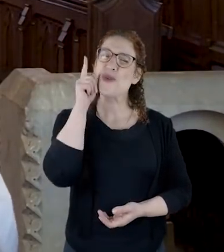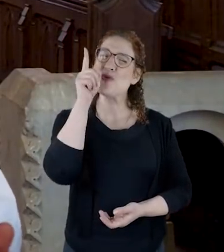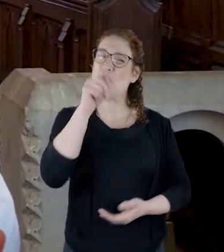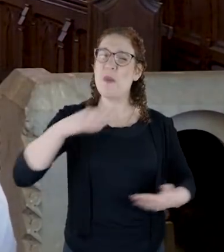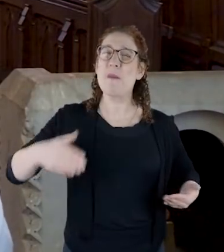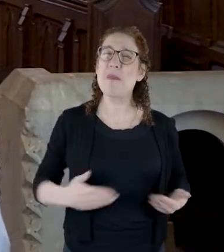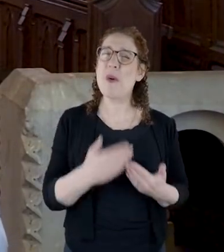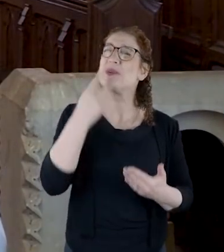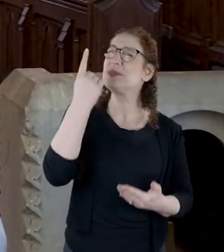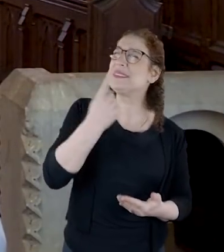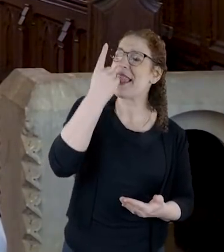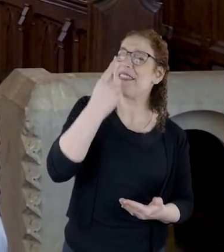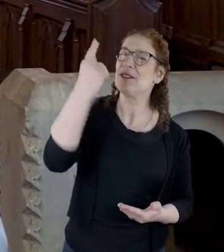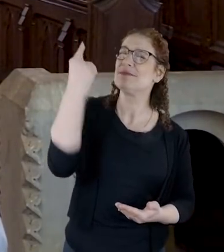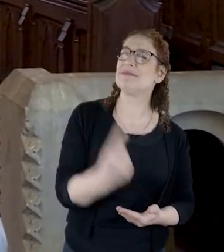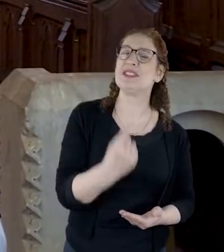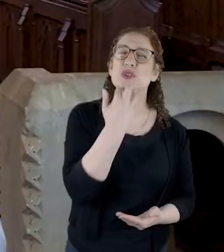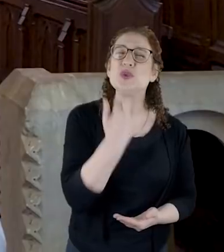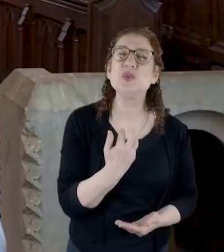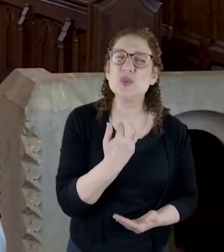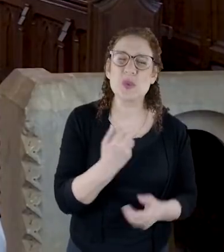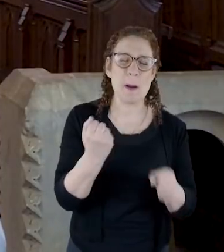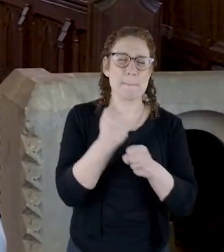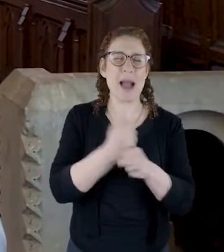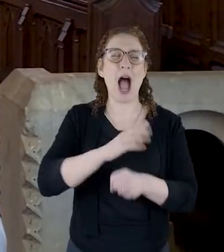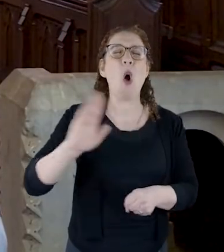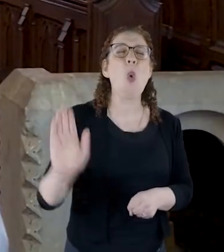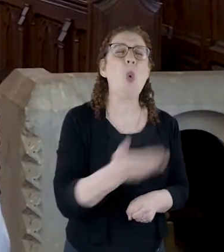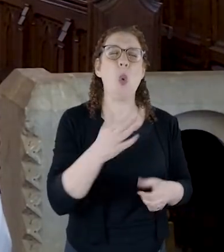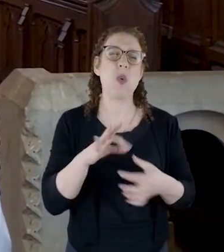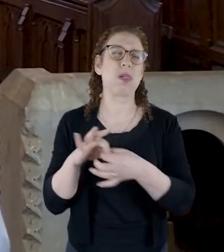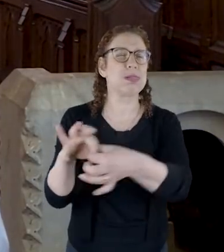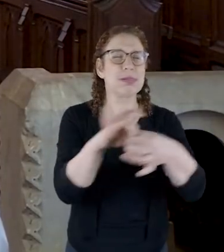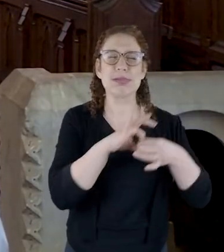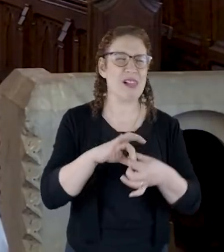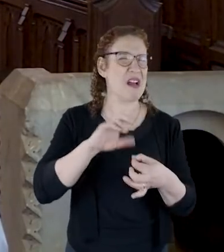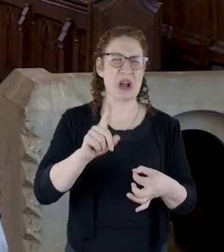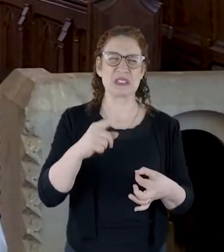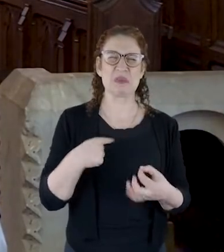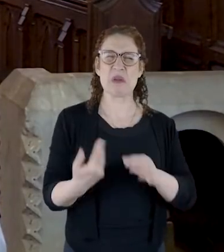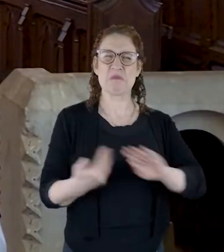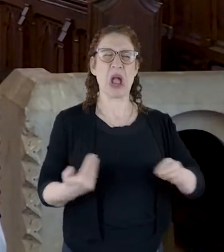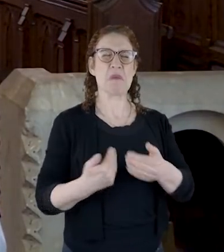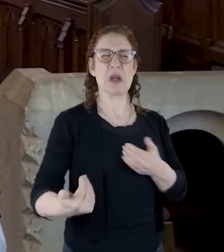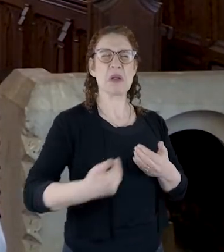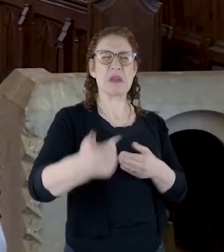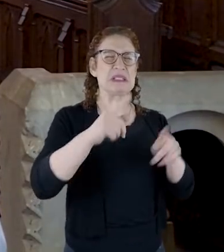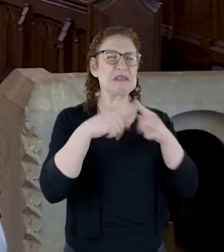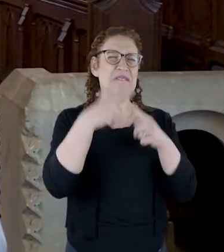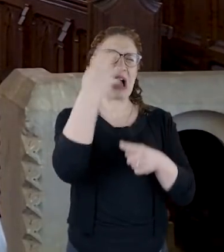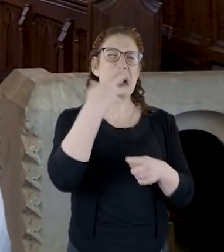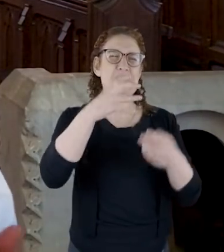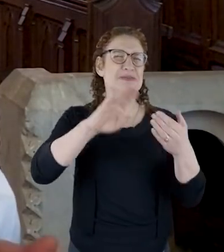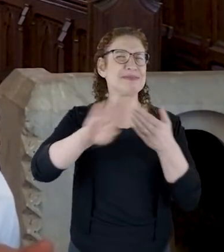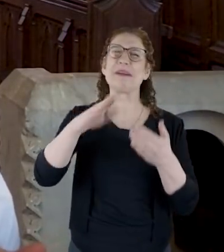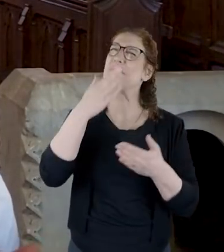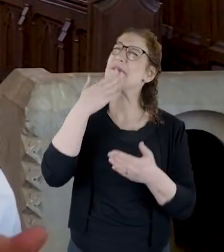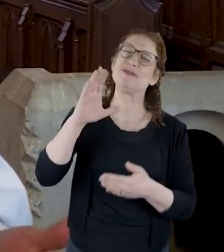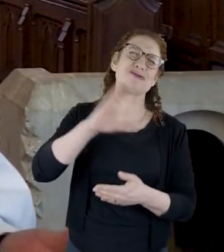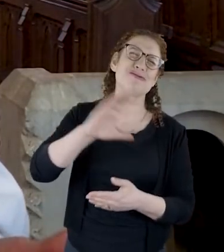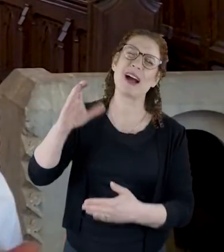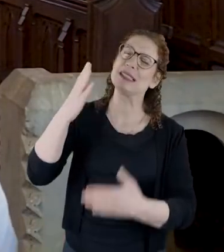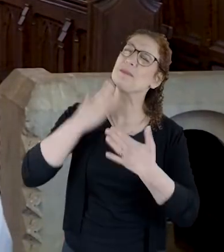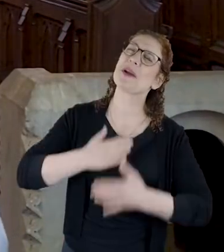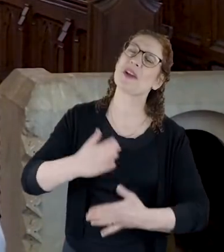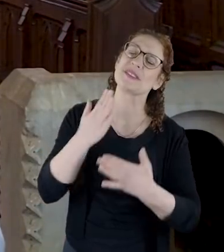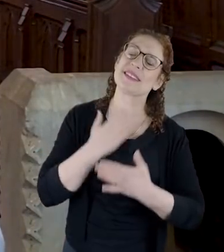You were born a Jew to reconcile all people, yet we have brought disharmony amongst races. Christ,